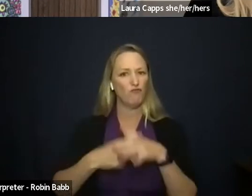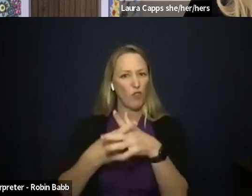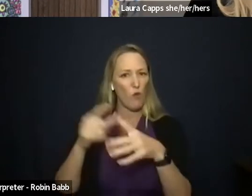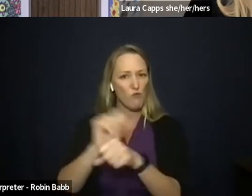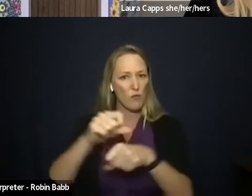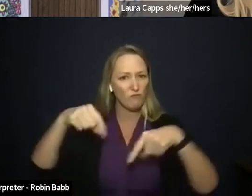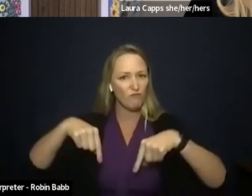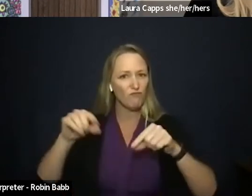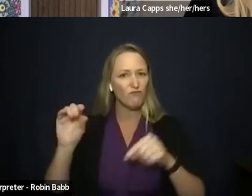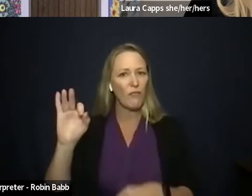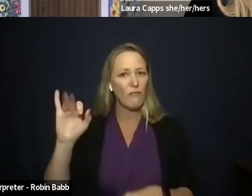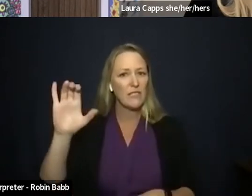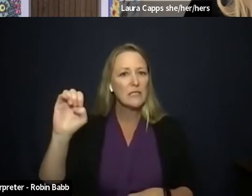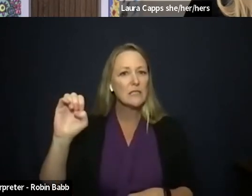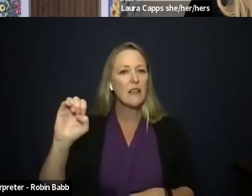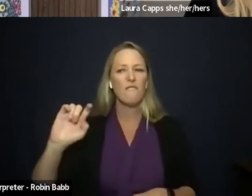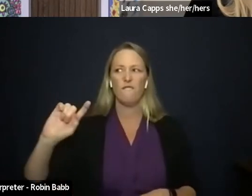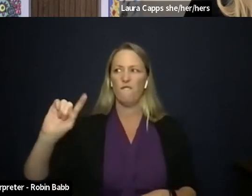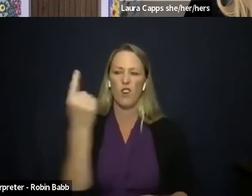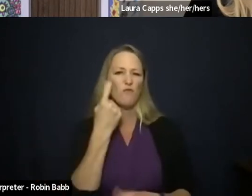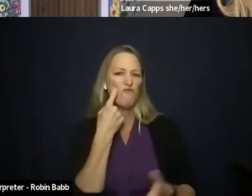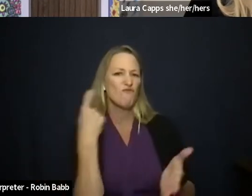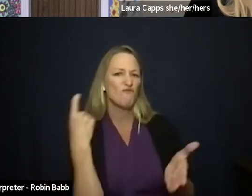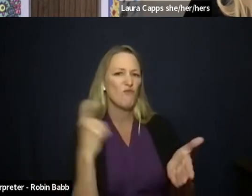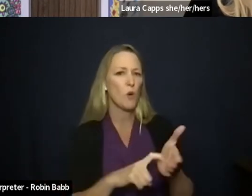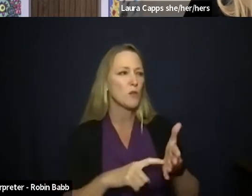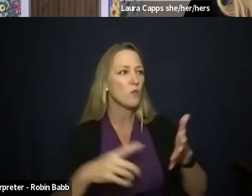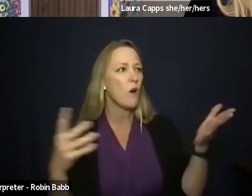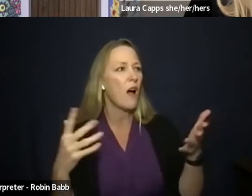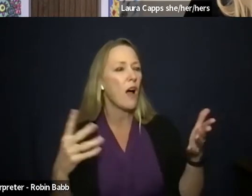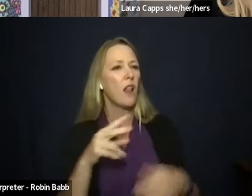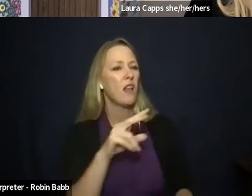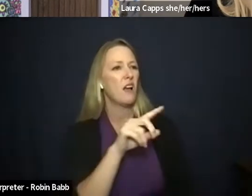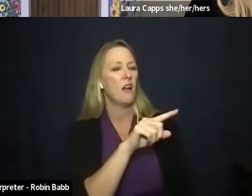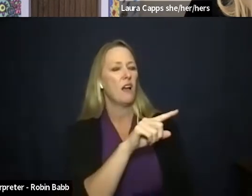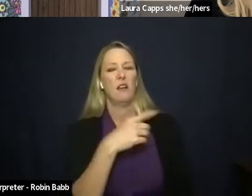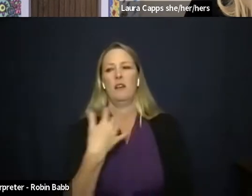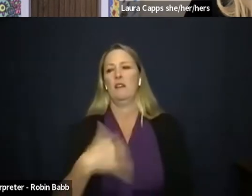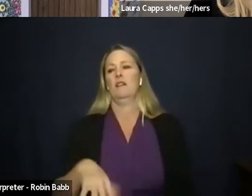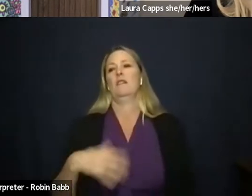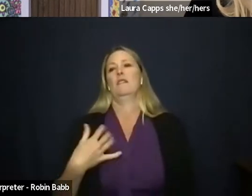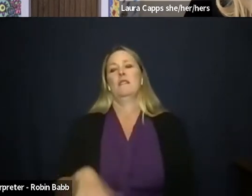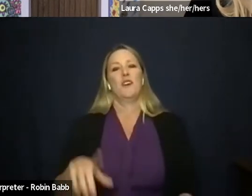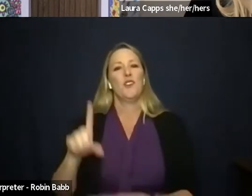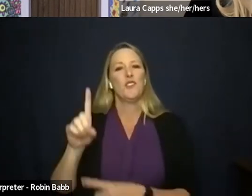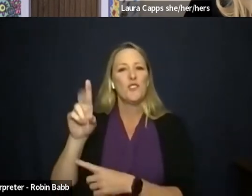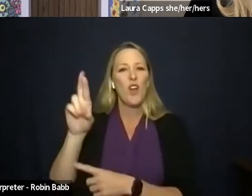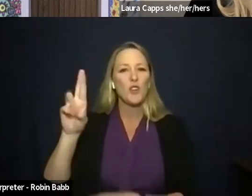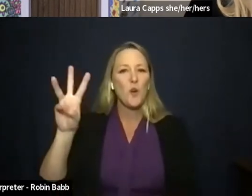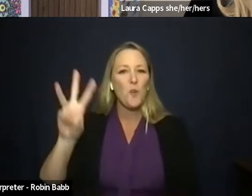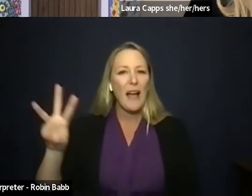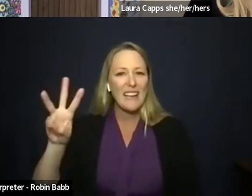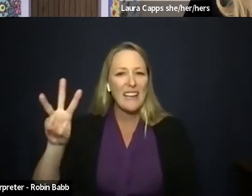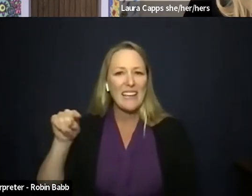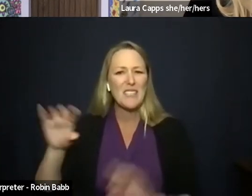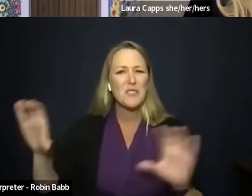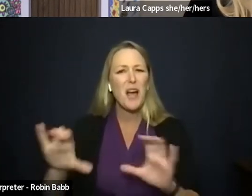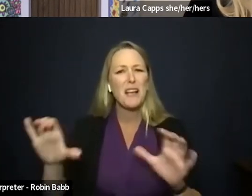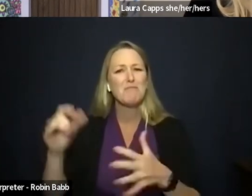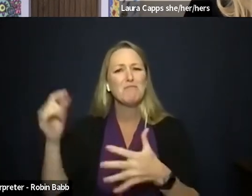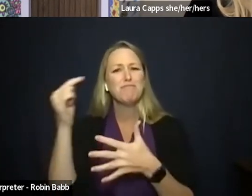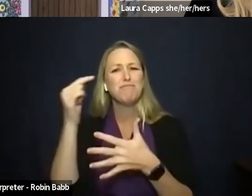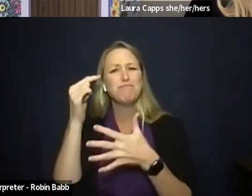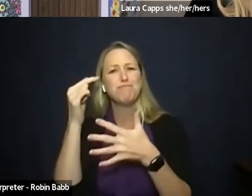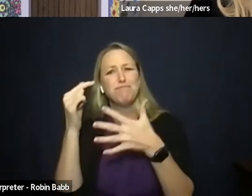the first thing that i noticed was so many things that dr wagonic was doing so